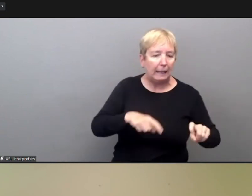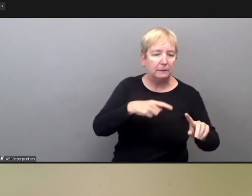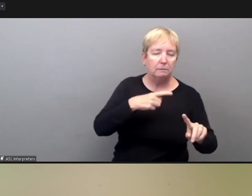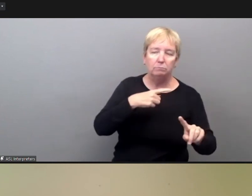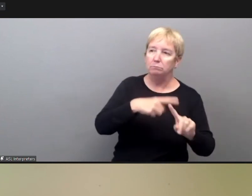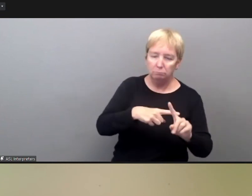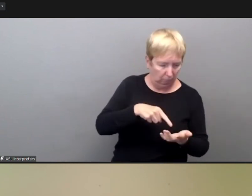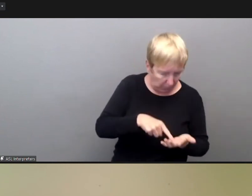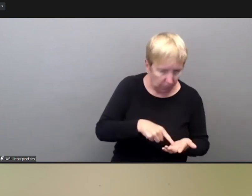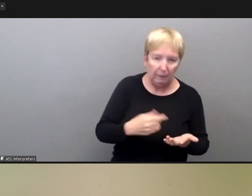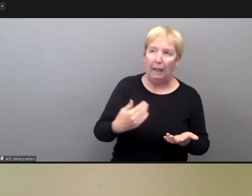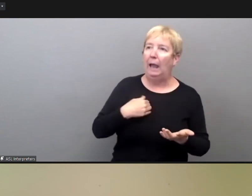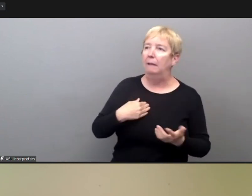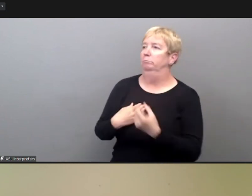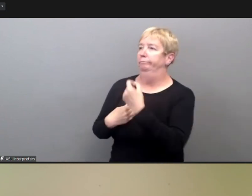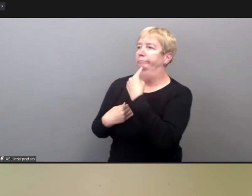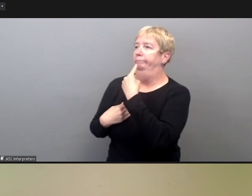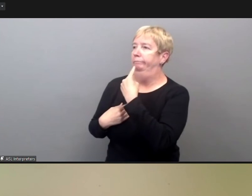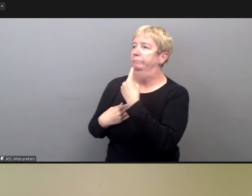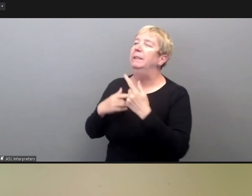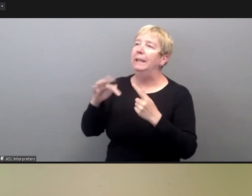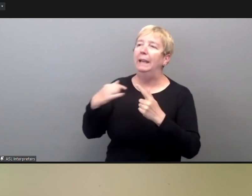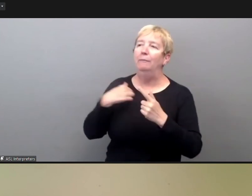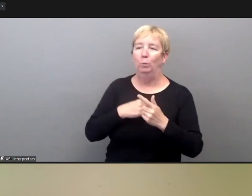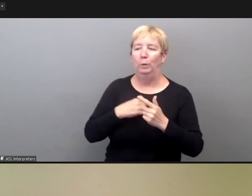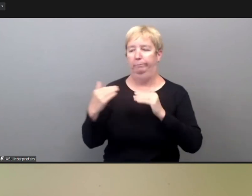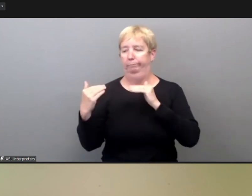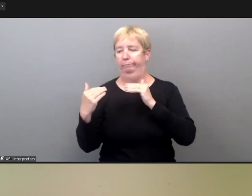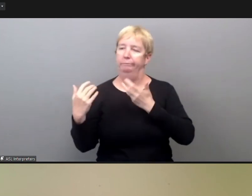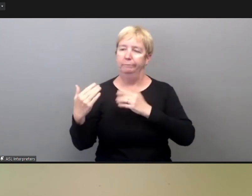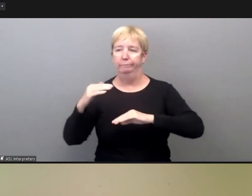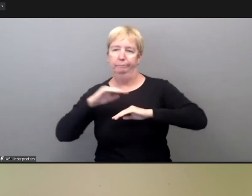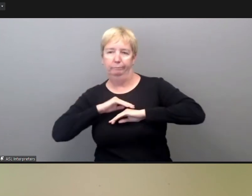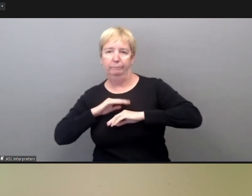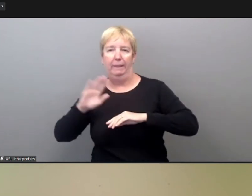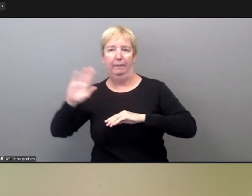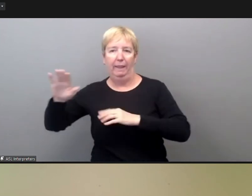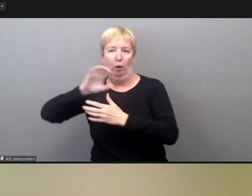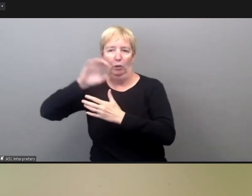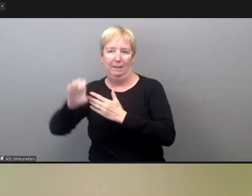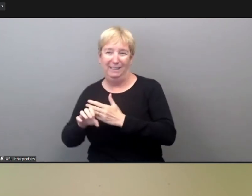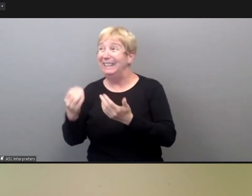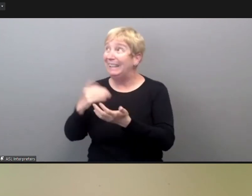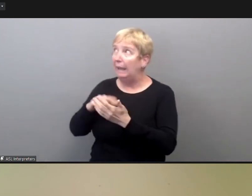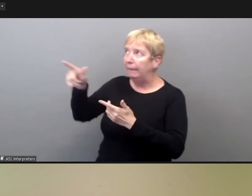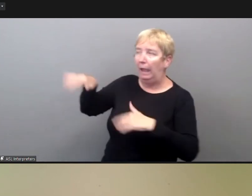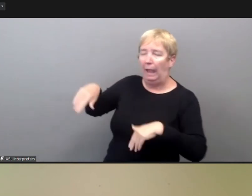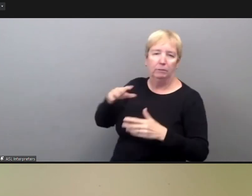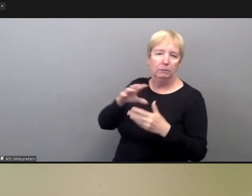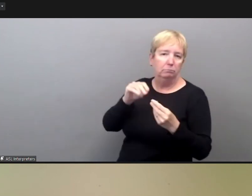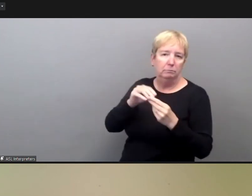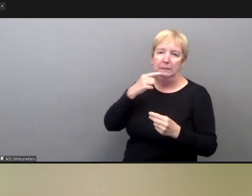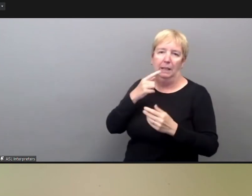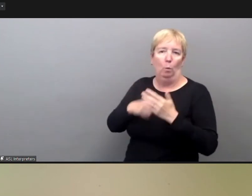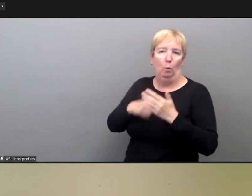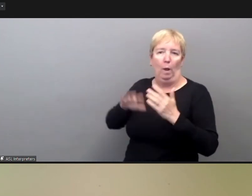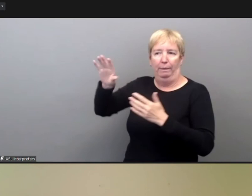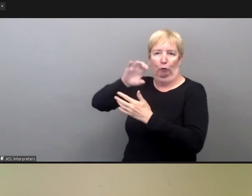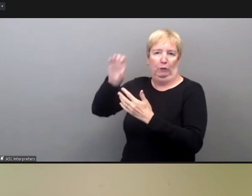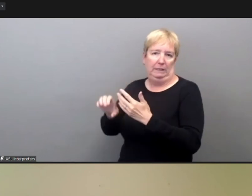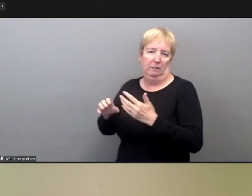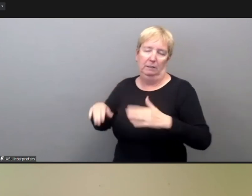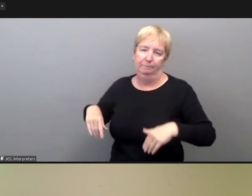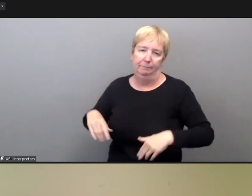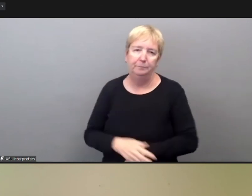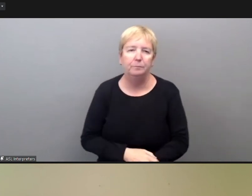the criteria for the treatment, which we have no idea what those are just yet. Thank you. I think, Laura,